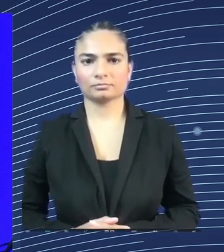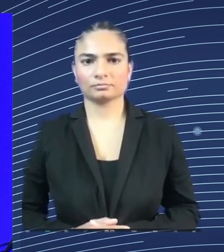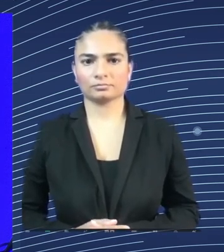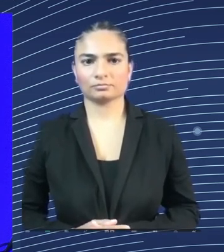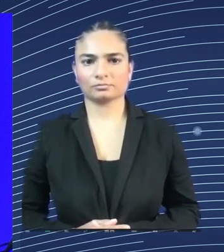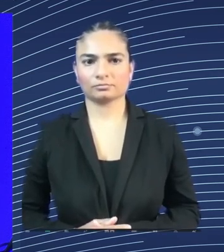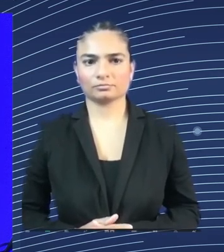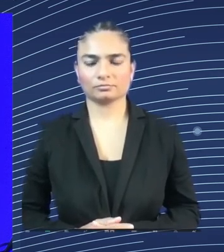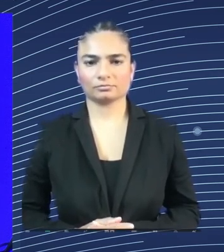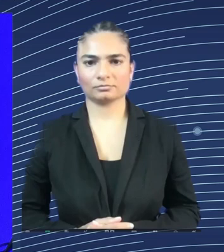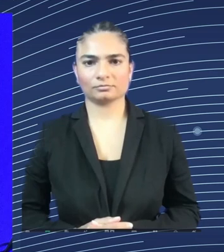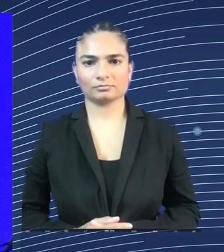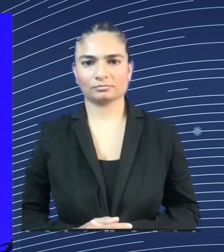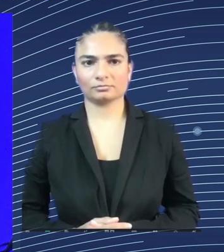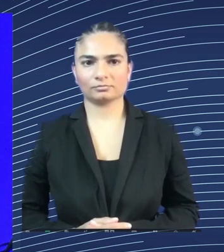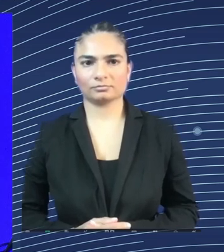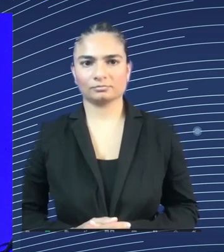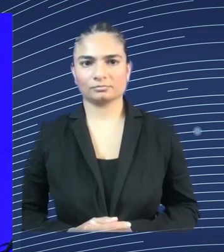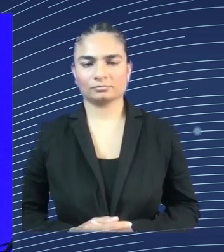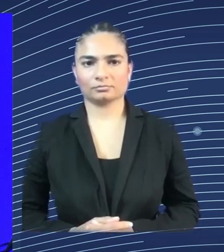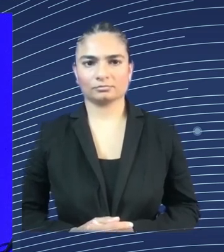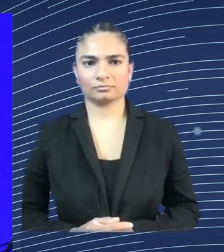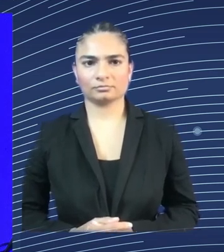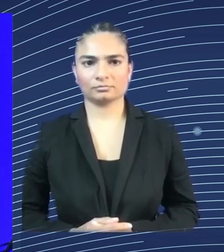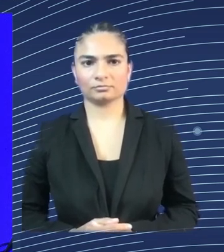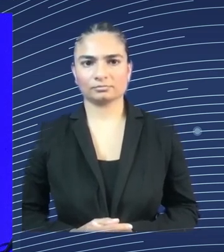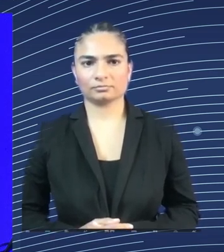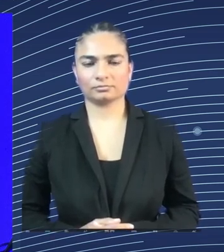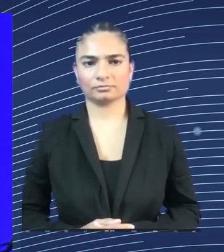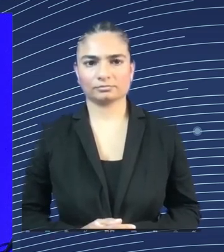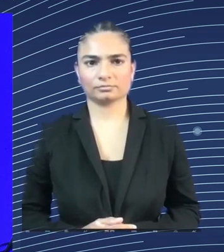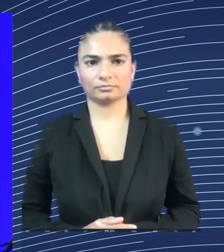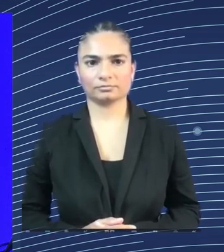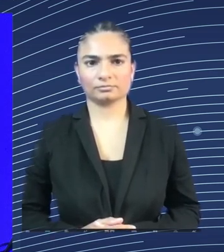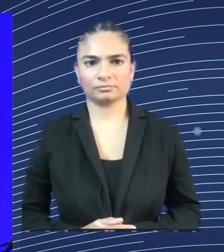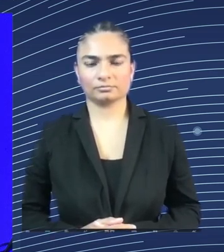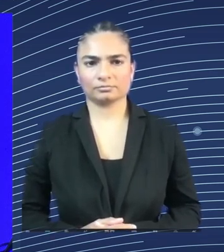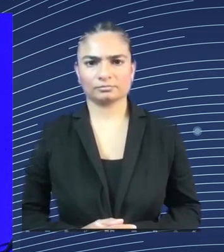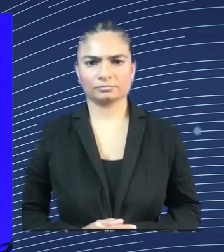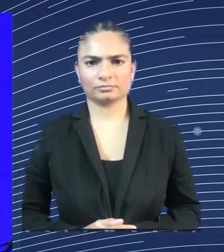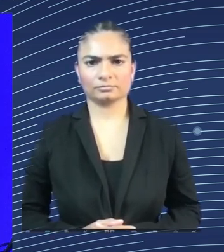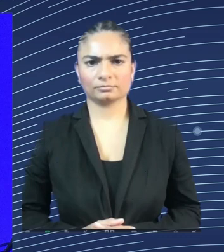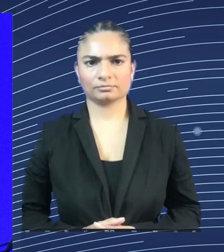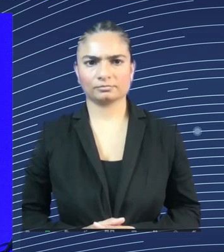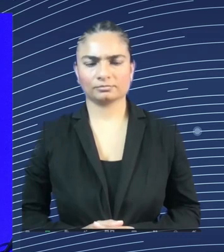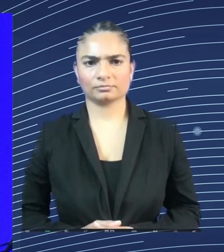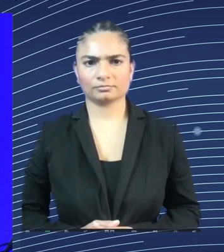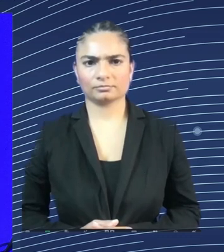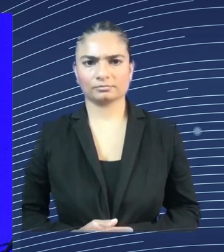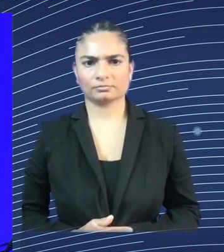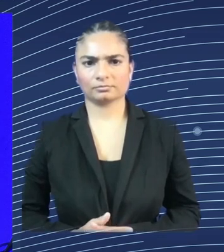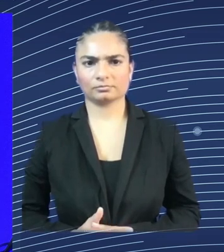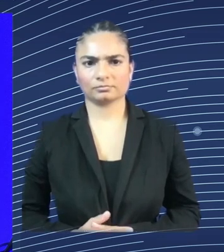social security benefits. Member states have shown an increased interest in AI, and we can expect this to rise even